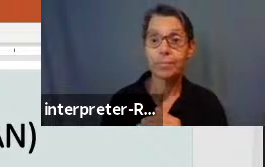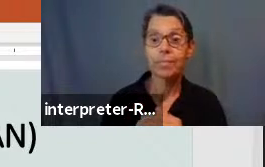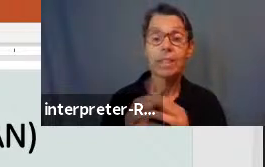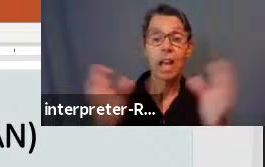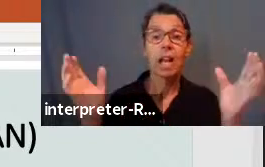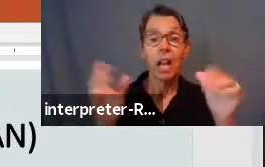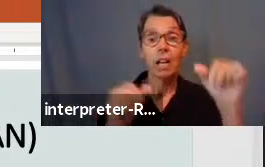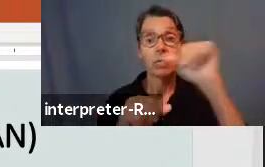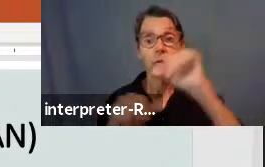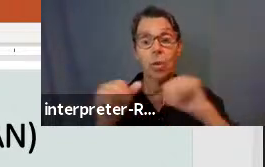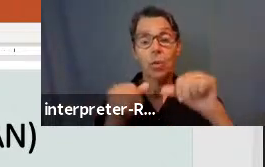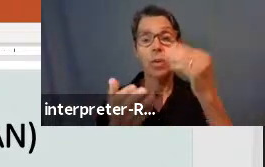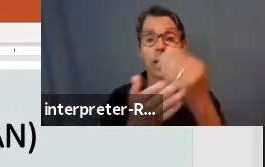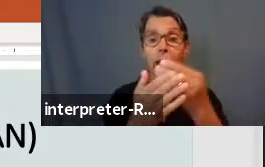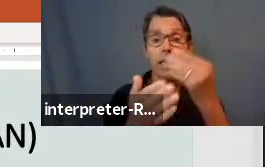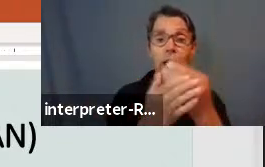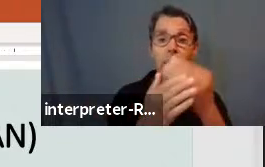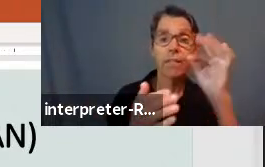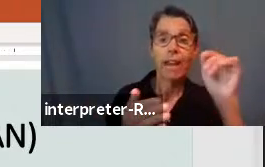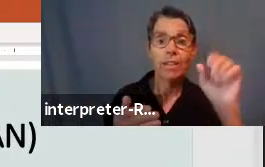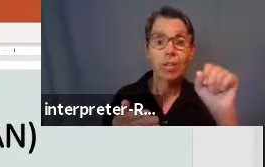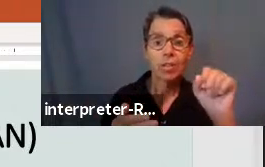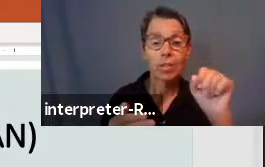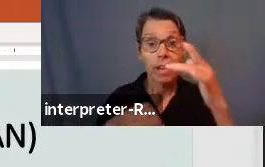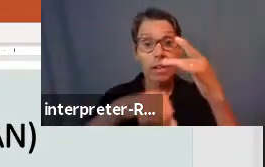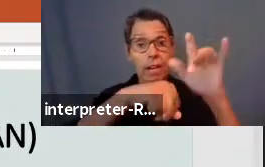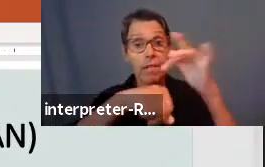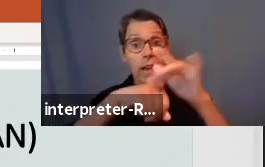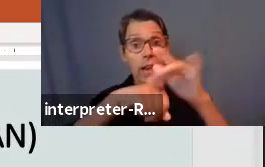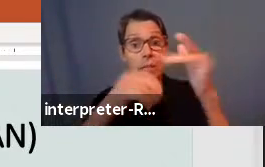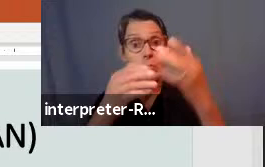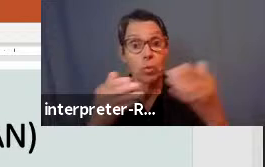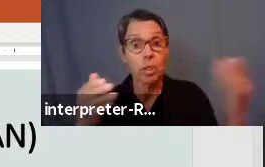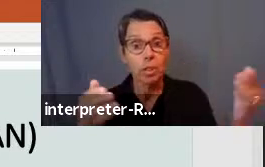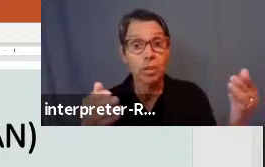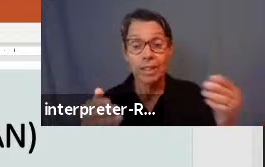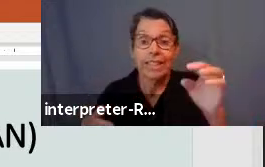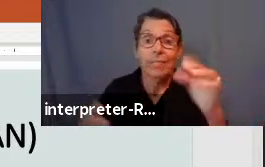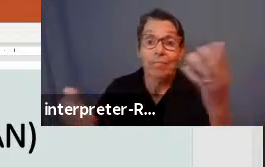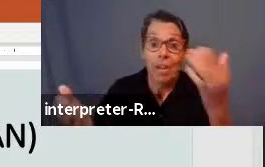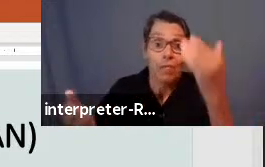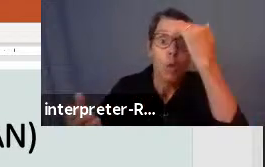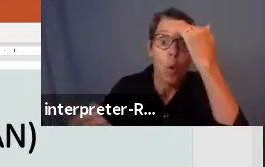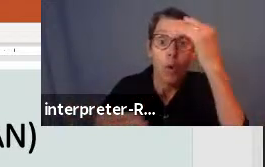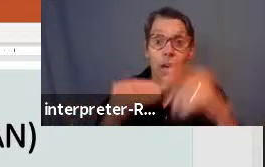factors, availability of resources and, even knowledge of our program